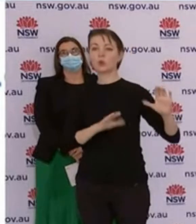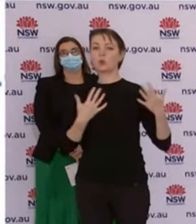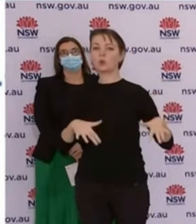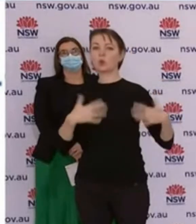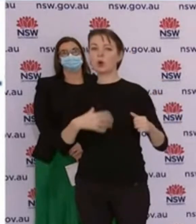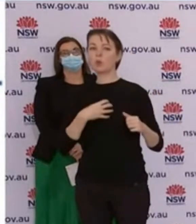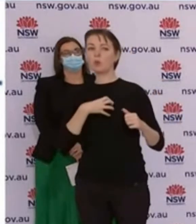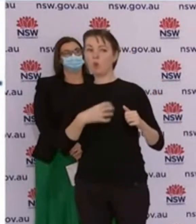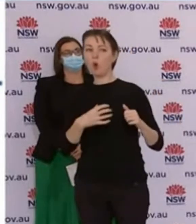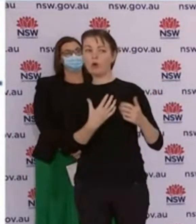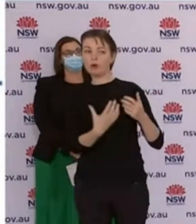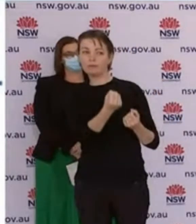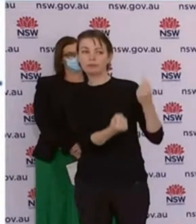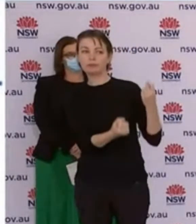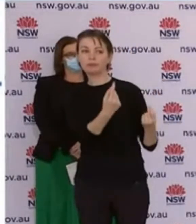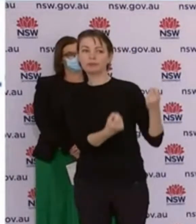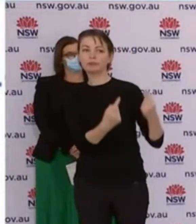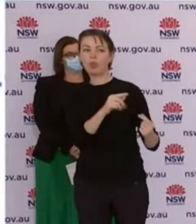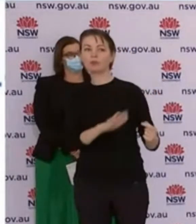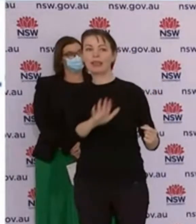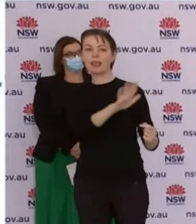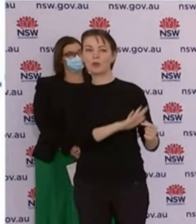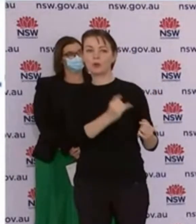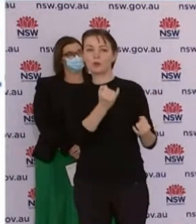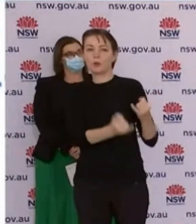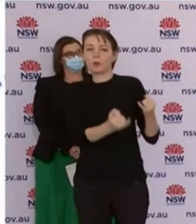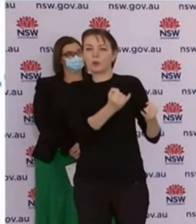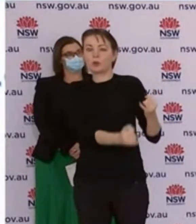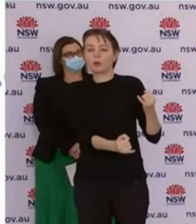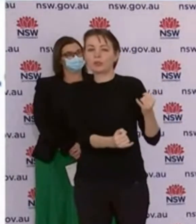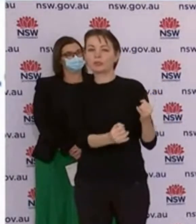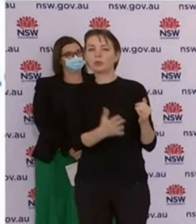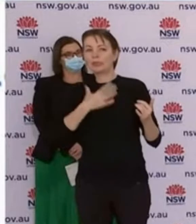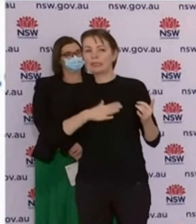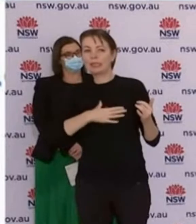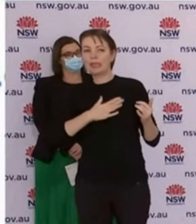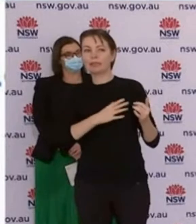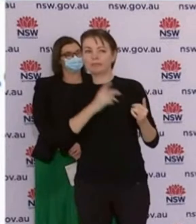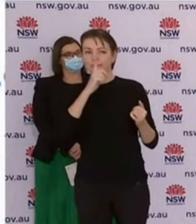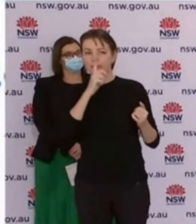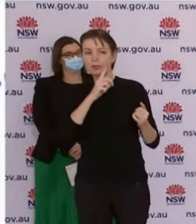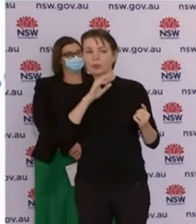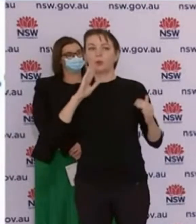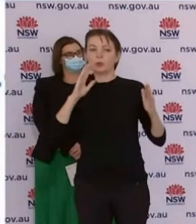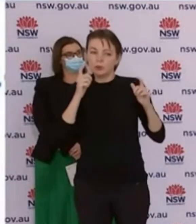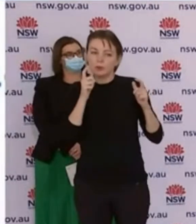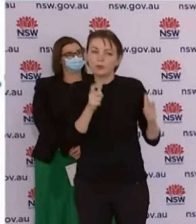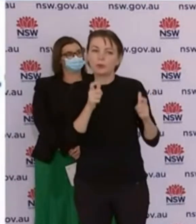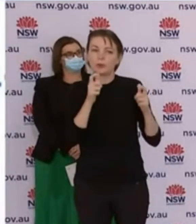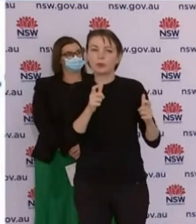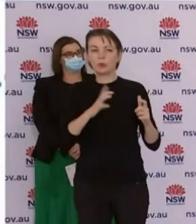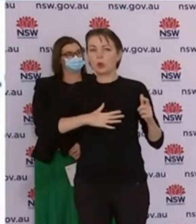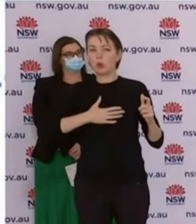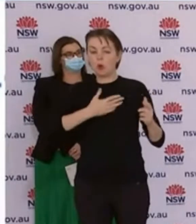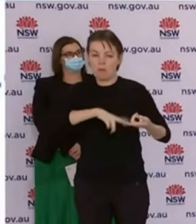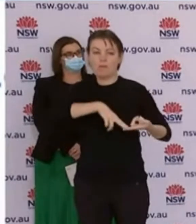there are more cases there than they would like to see, and unless things improve there could be a chance that those areas could be designated local government areas of